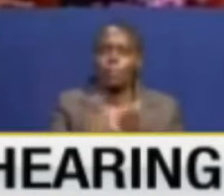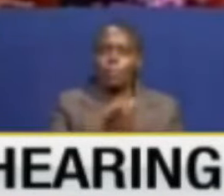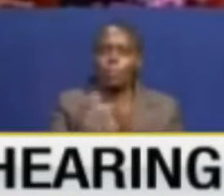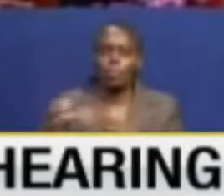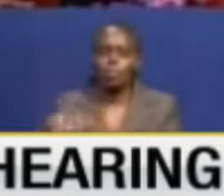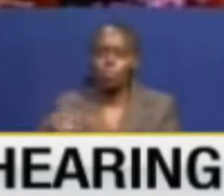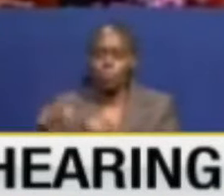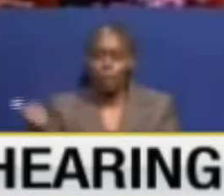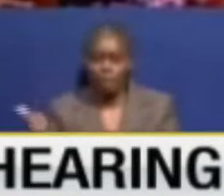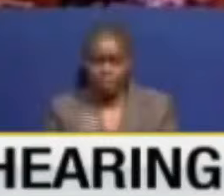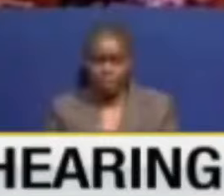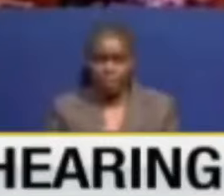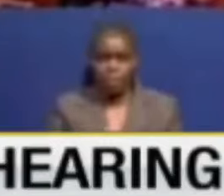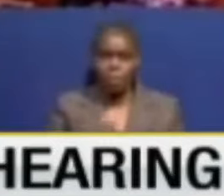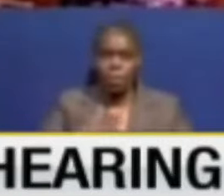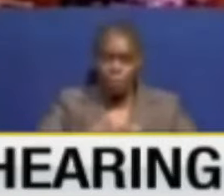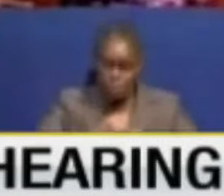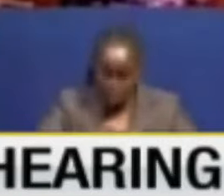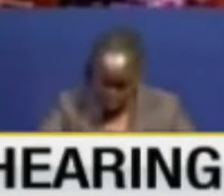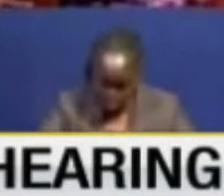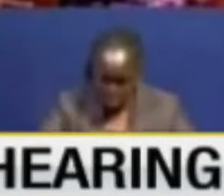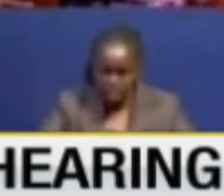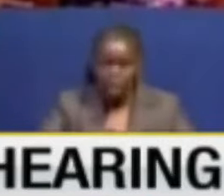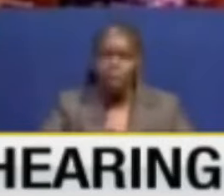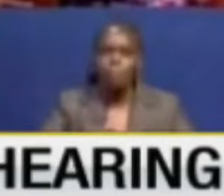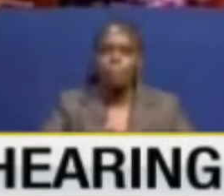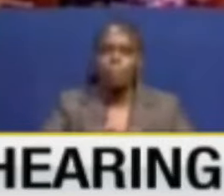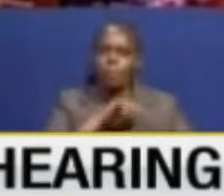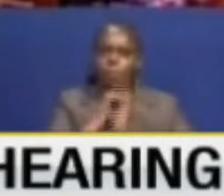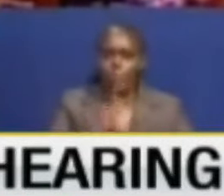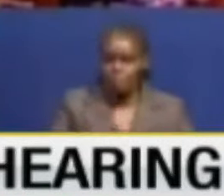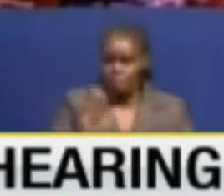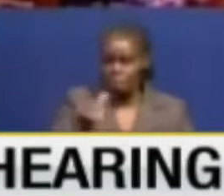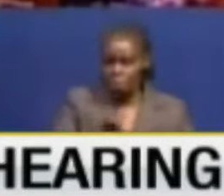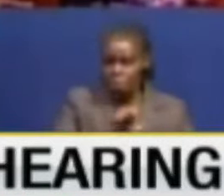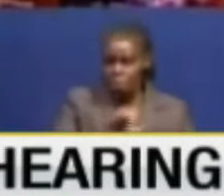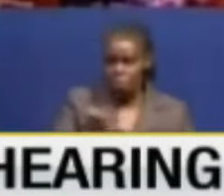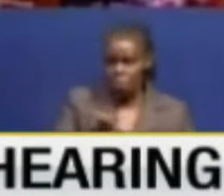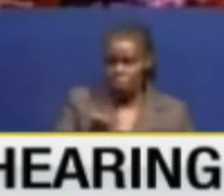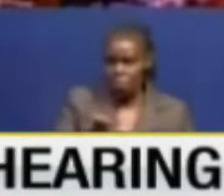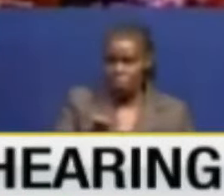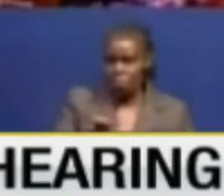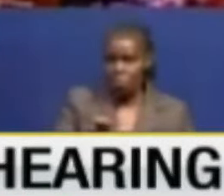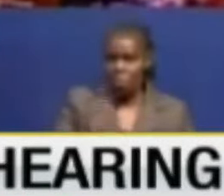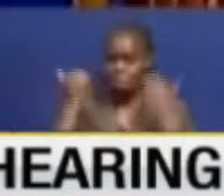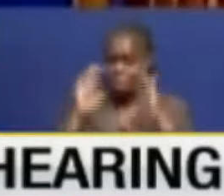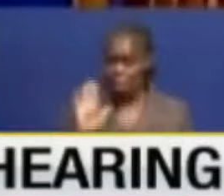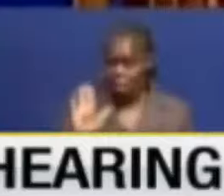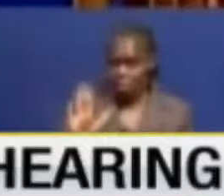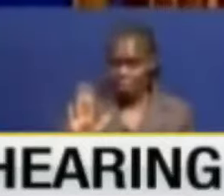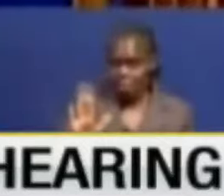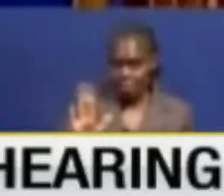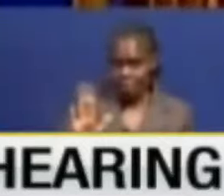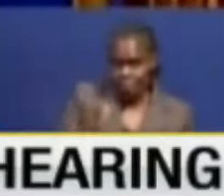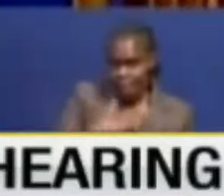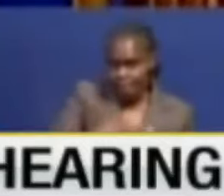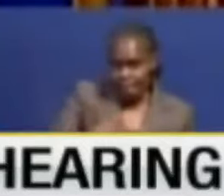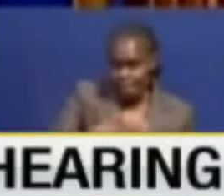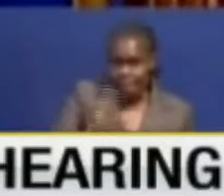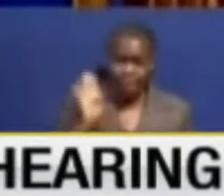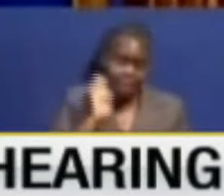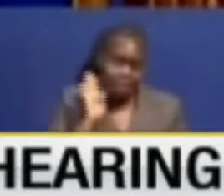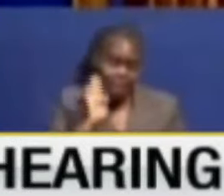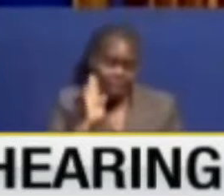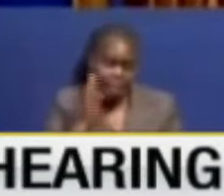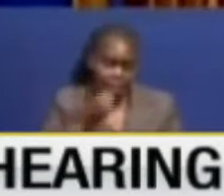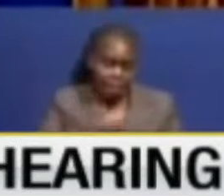Honorable senators, you are being called this morning for the Council for the County Assembly. If I heard